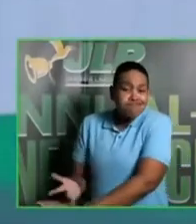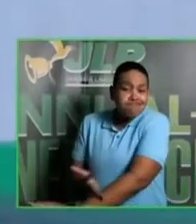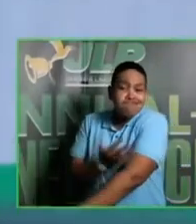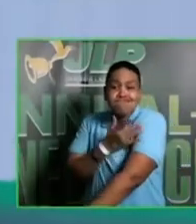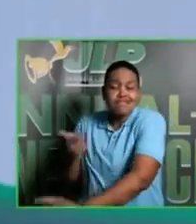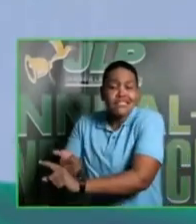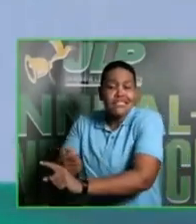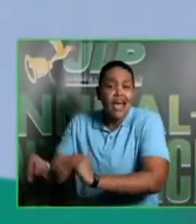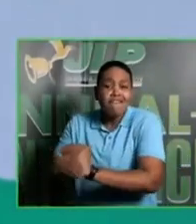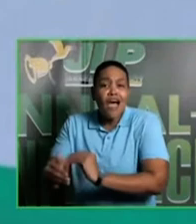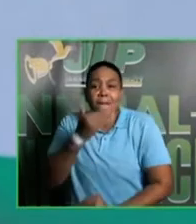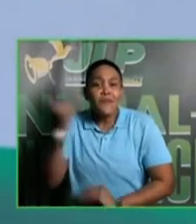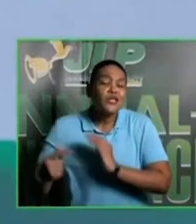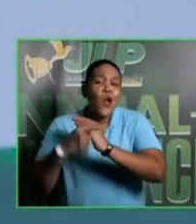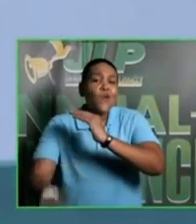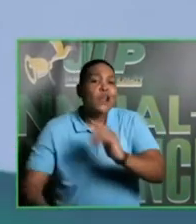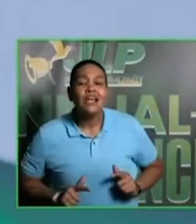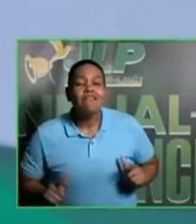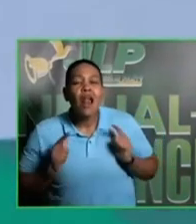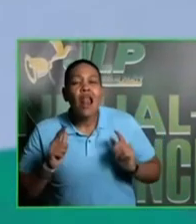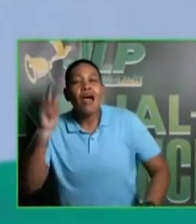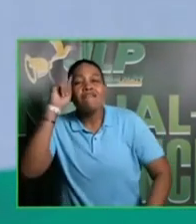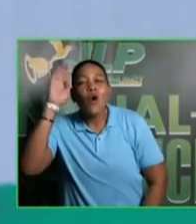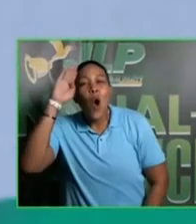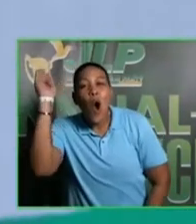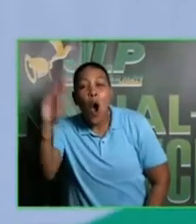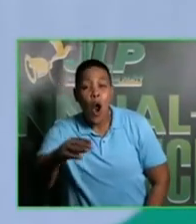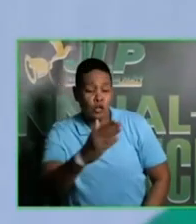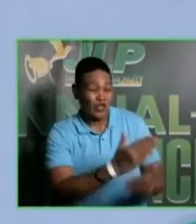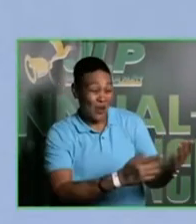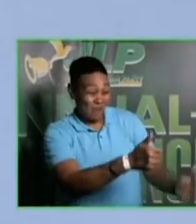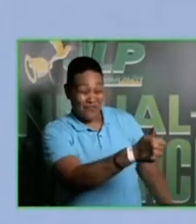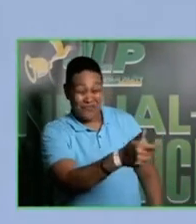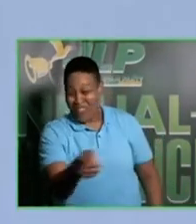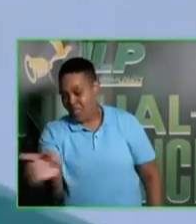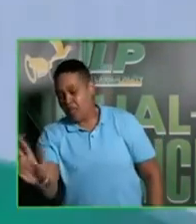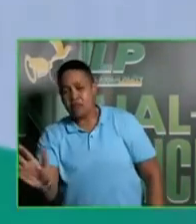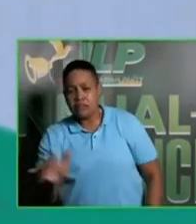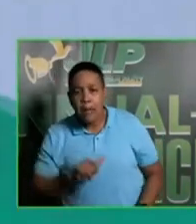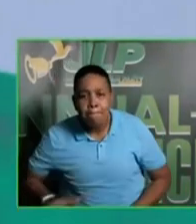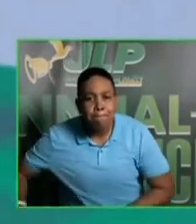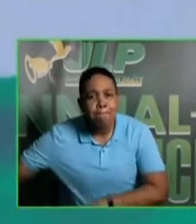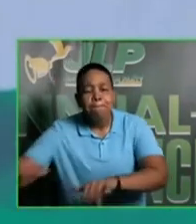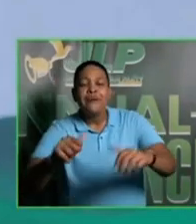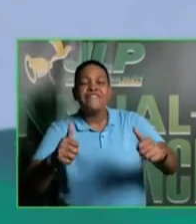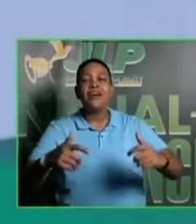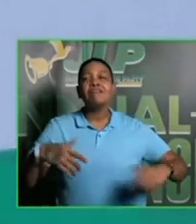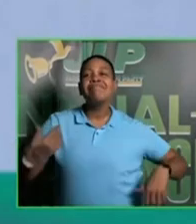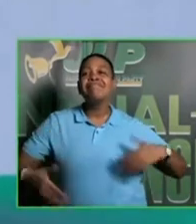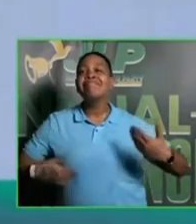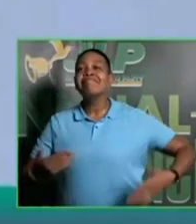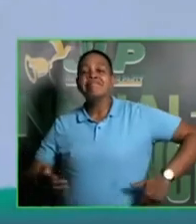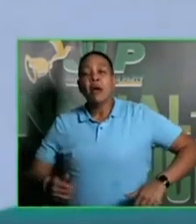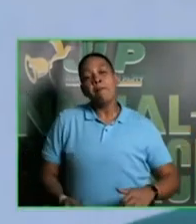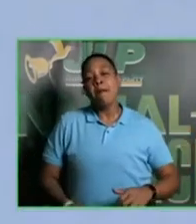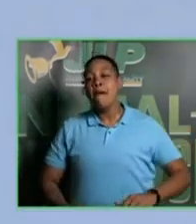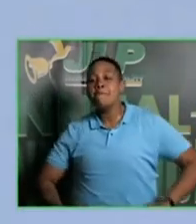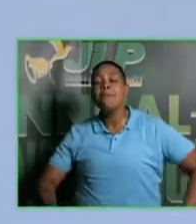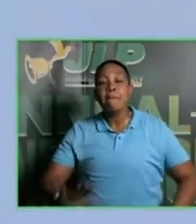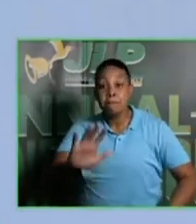indeed, a better quality of life for all Jamaicans. Your government understands